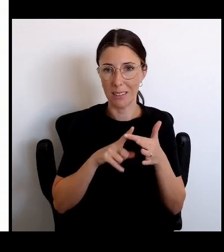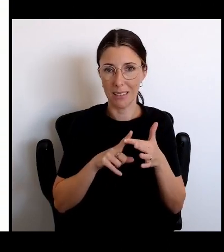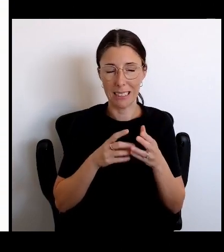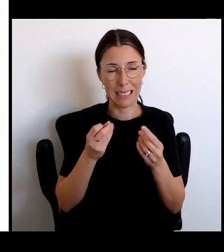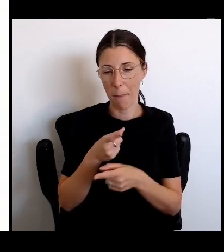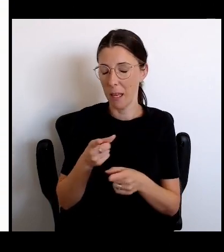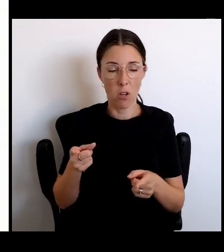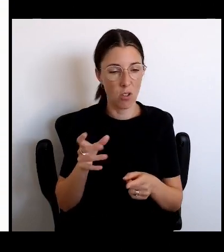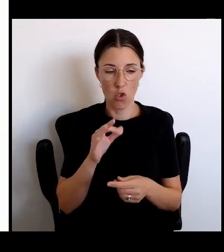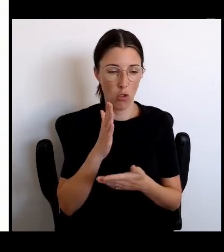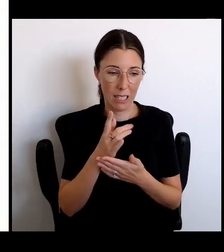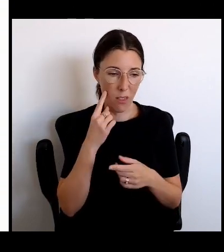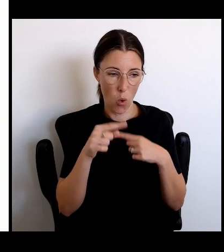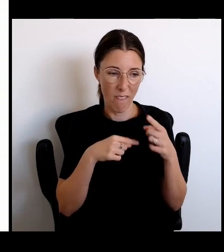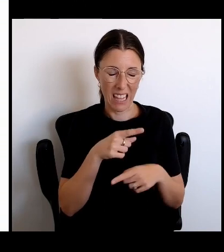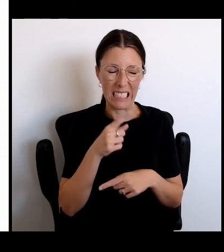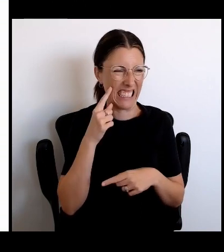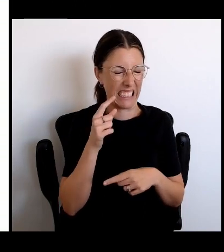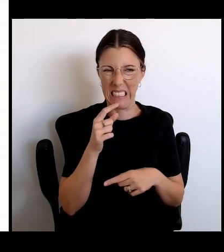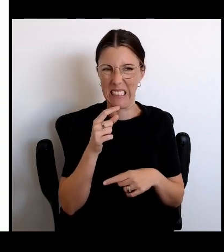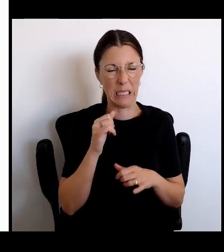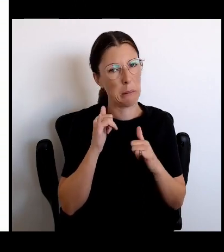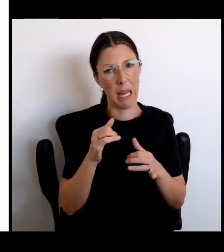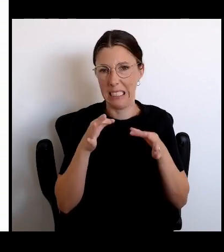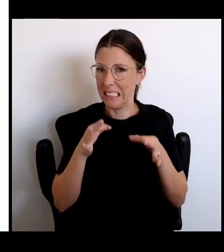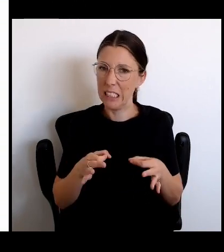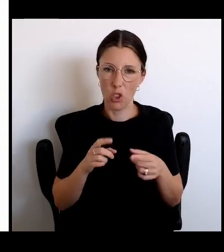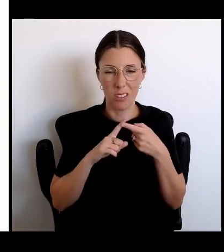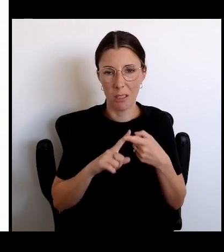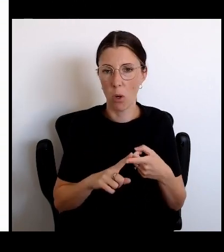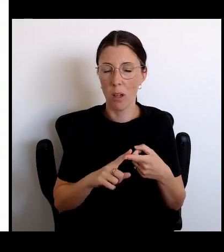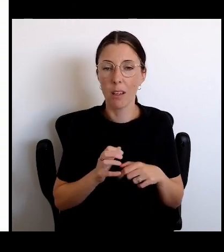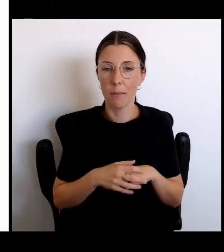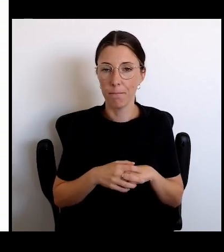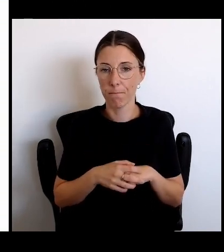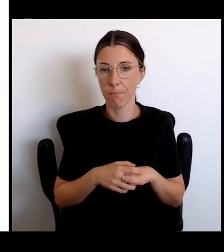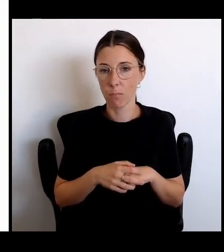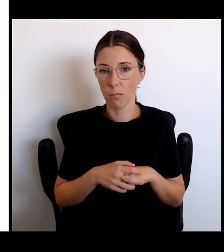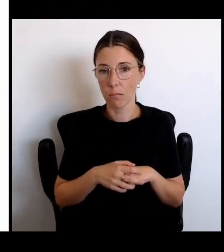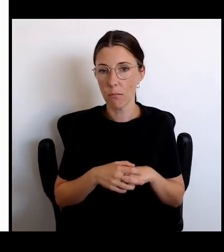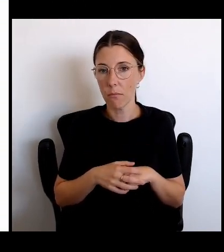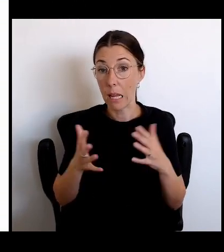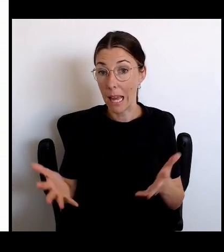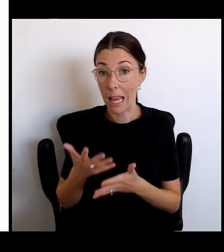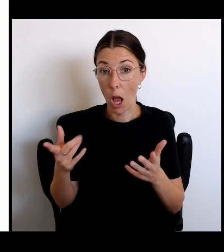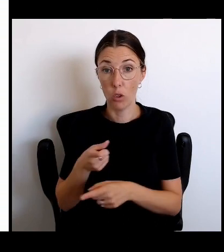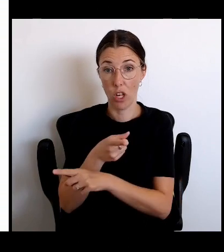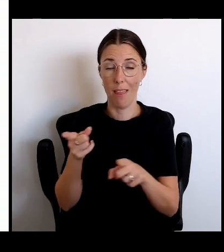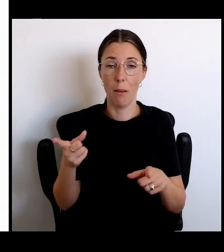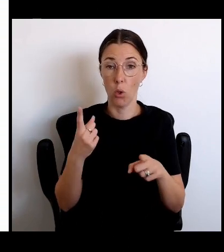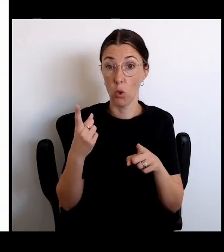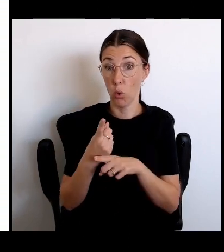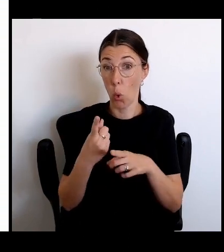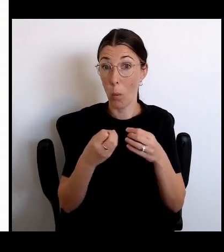is probably not a good decision for me. Really encouraging them to talk to their parents about vaping, but also we need to make sure that